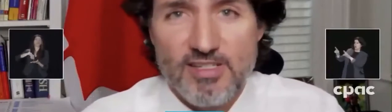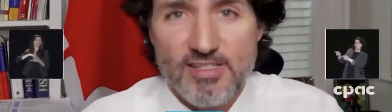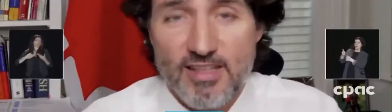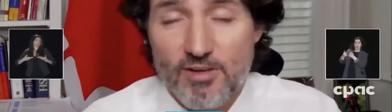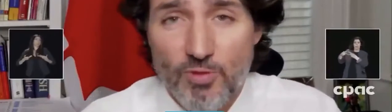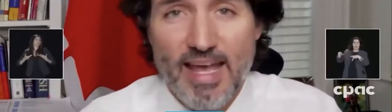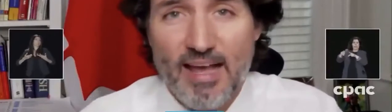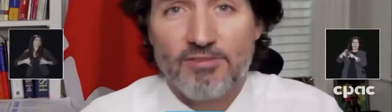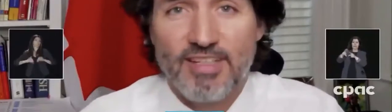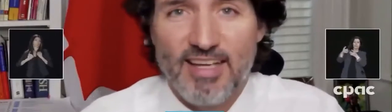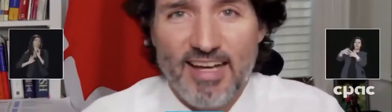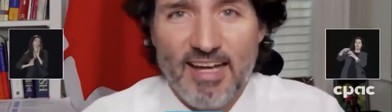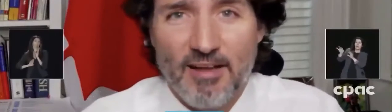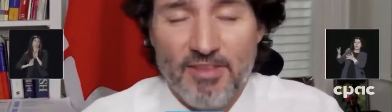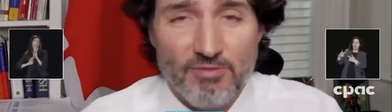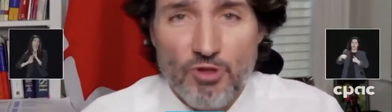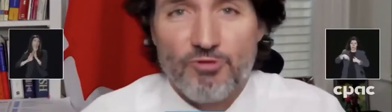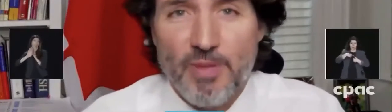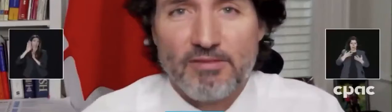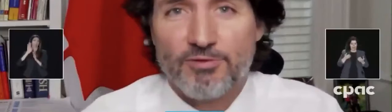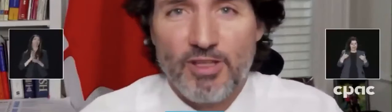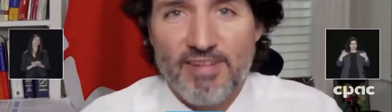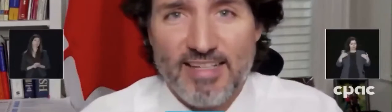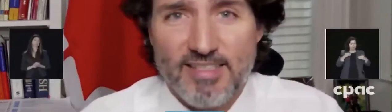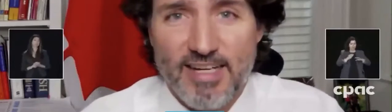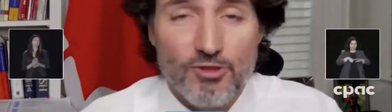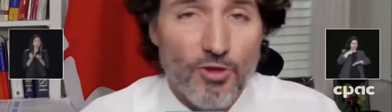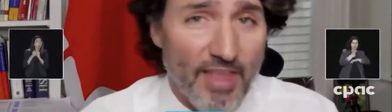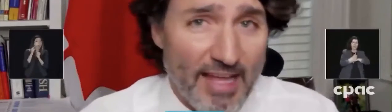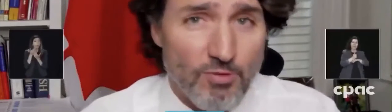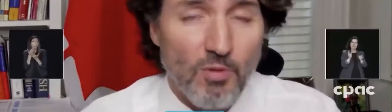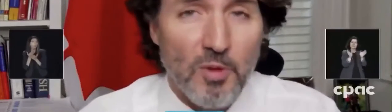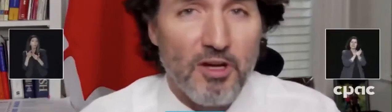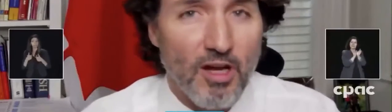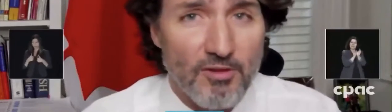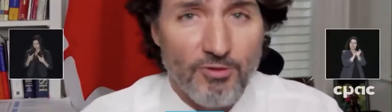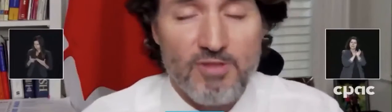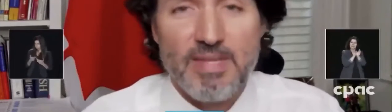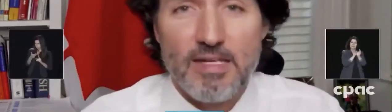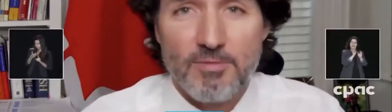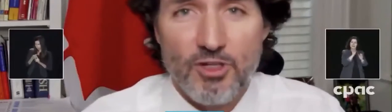other countries can see that we have, that you've been fully vaccinated. So that's